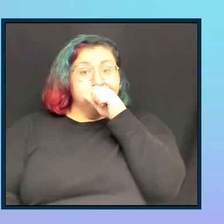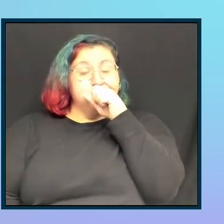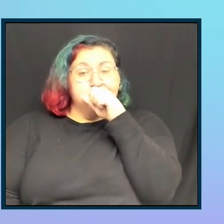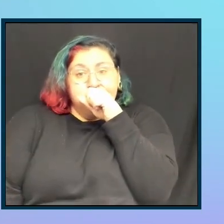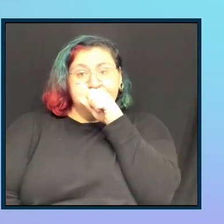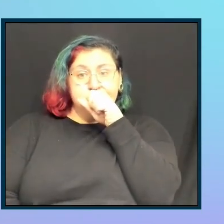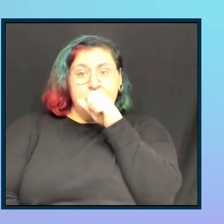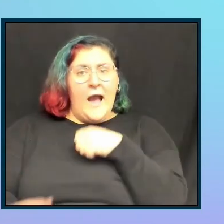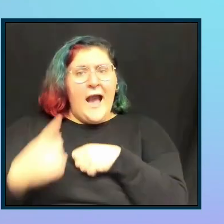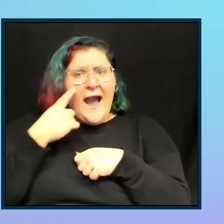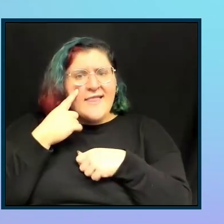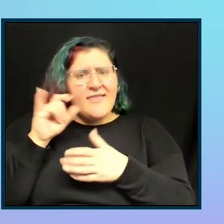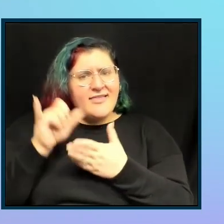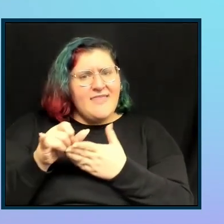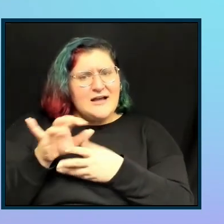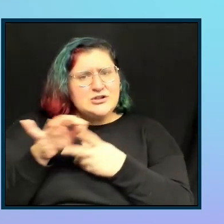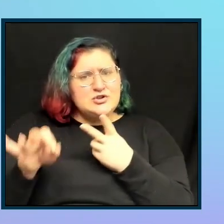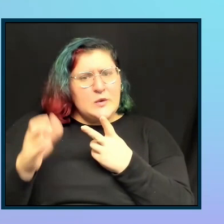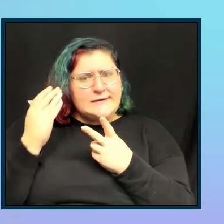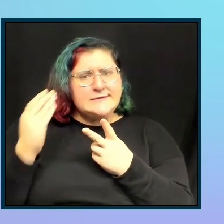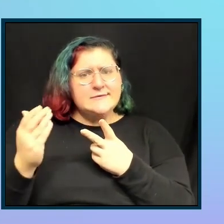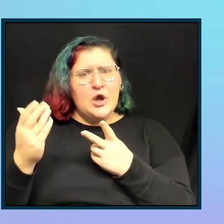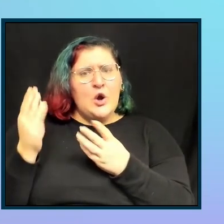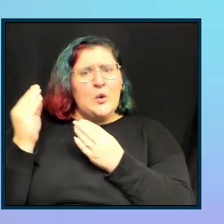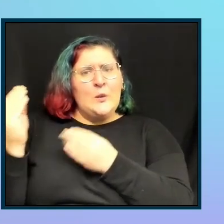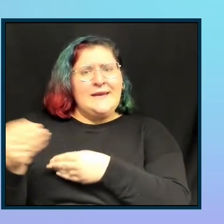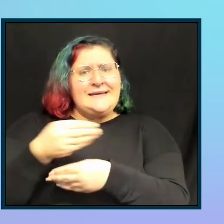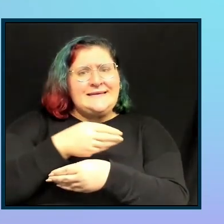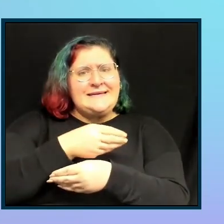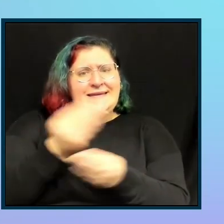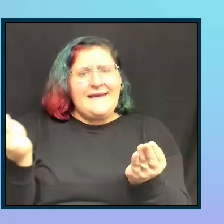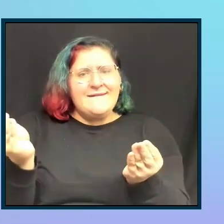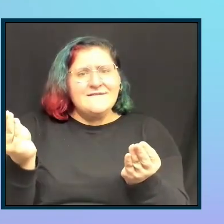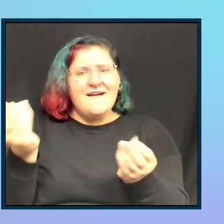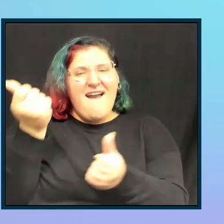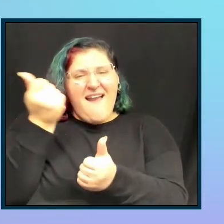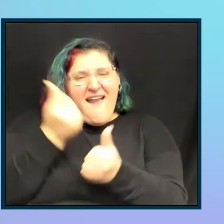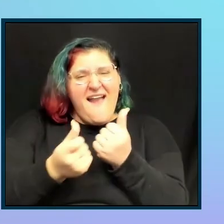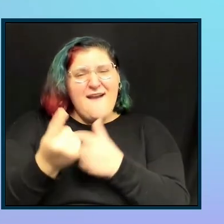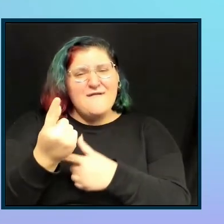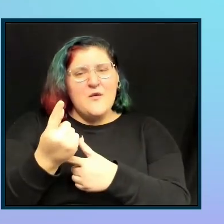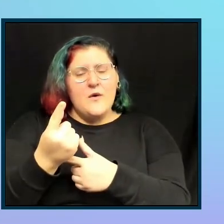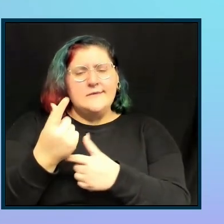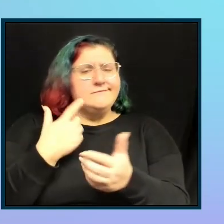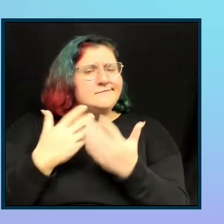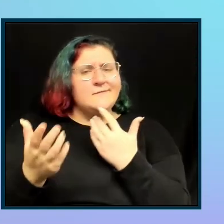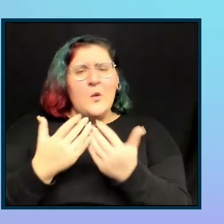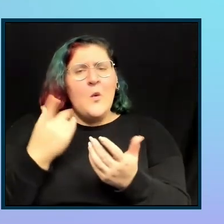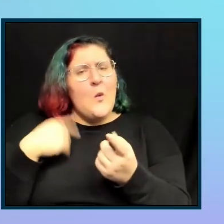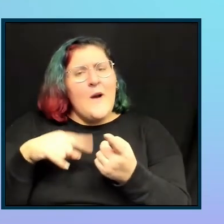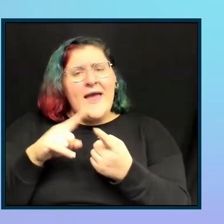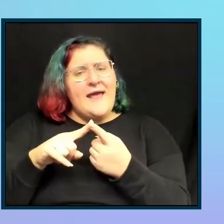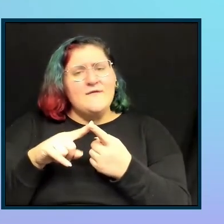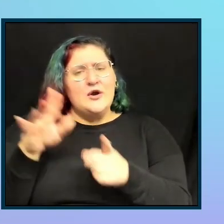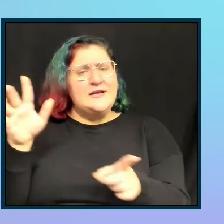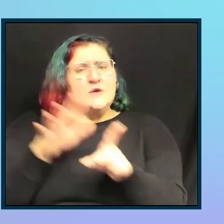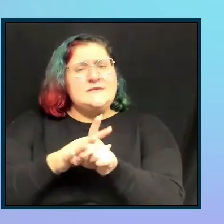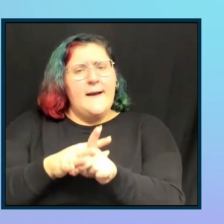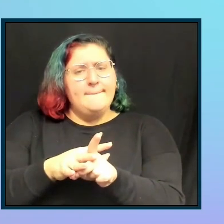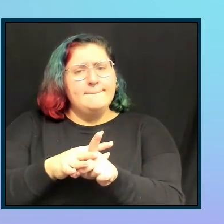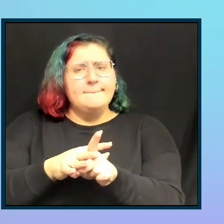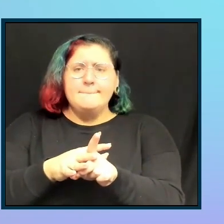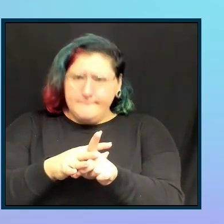that needs to be provided to every user in every different context where they encounter. Because for some